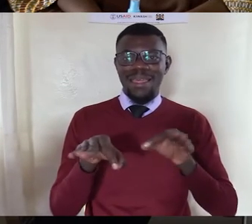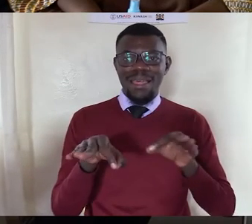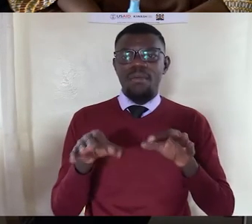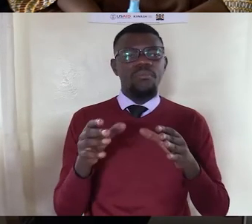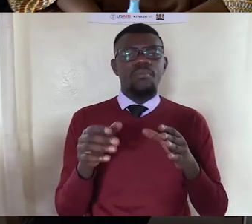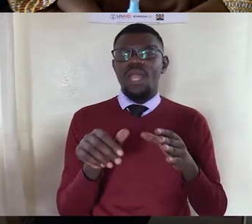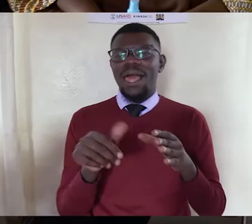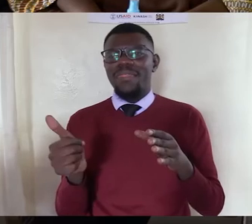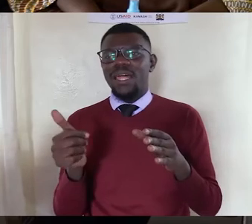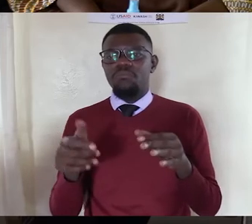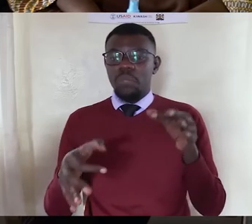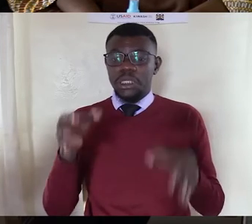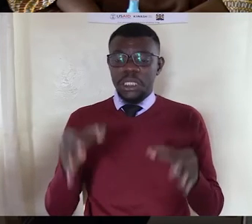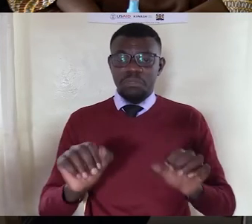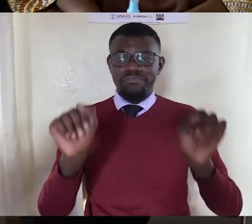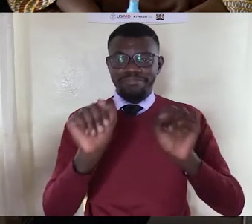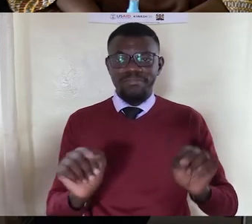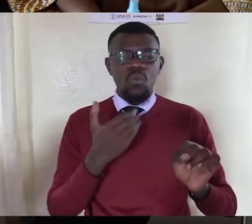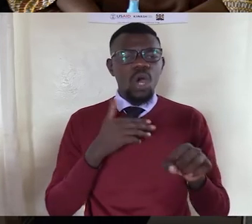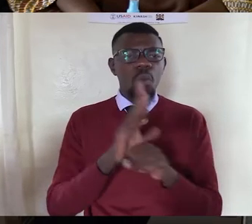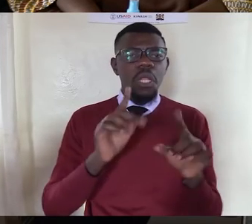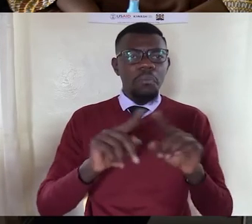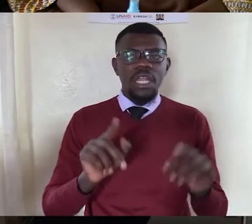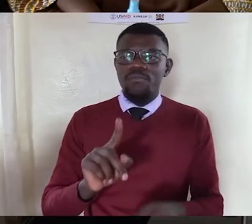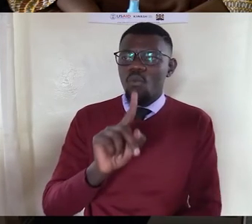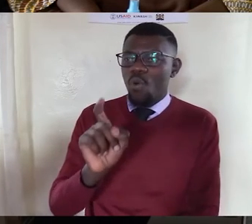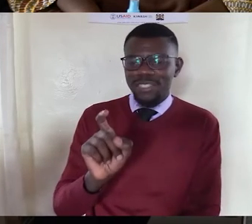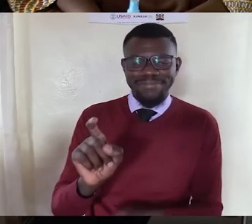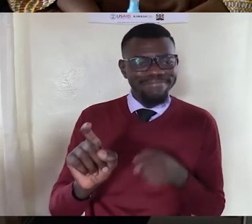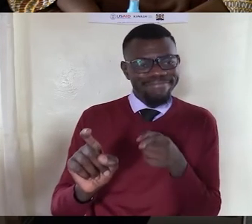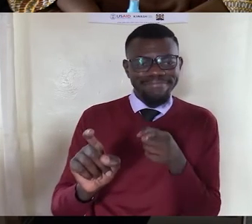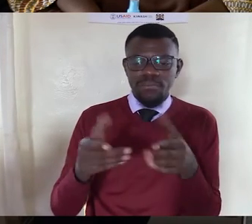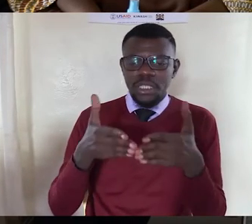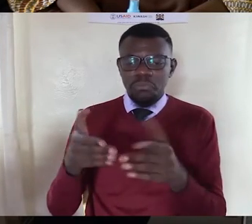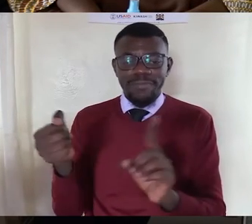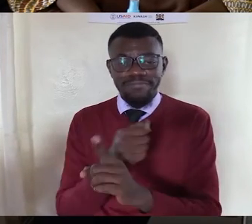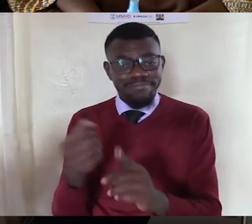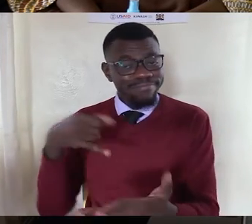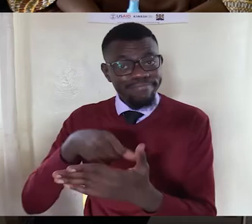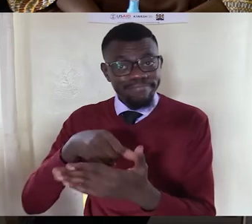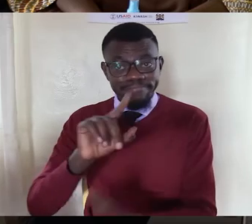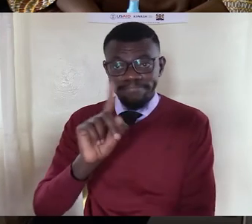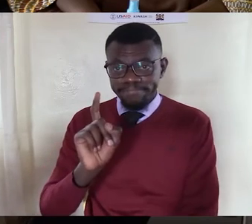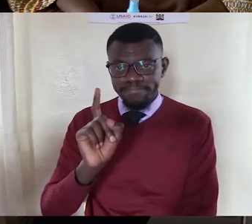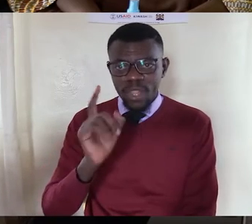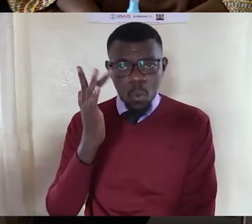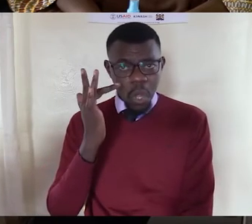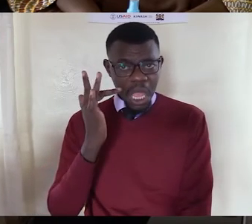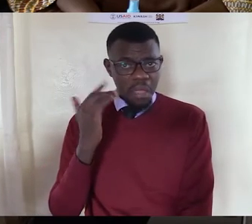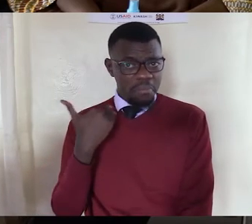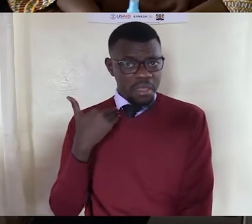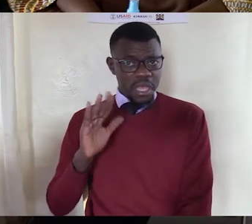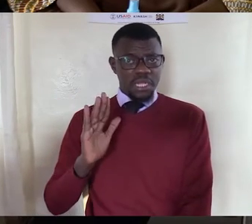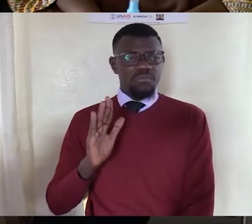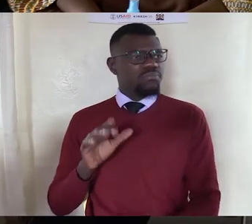alternative justice system that they want to employ. Our question is sexual violence part of that? Because we don't want to see crime